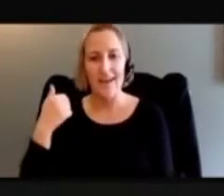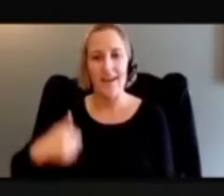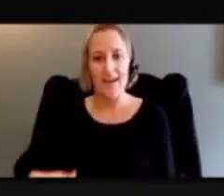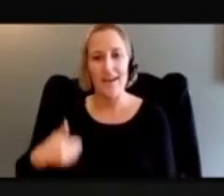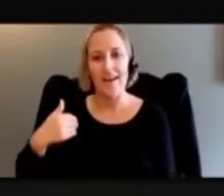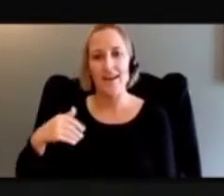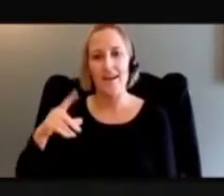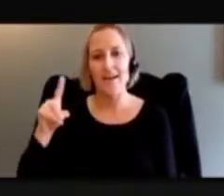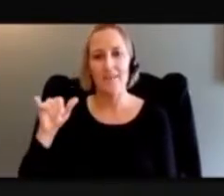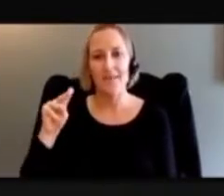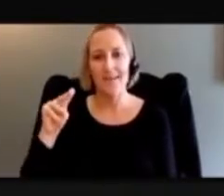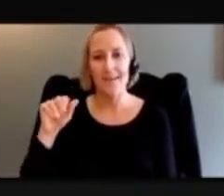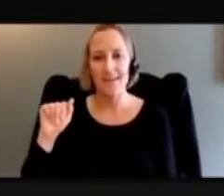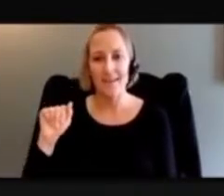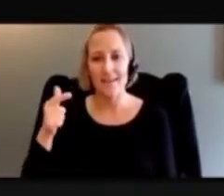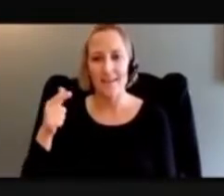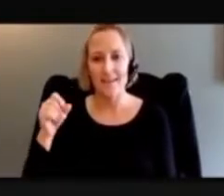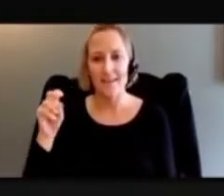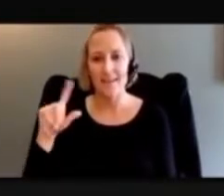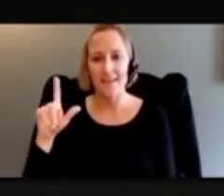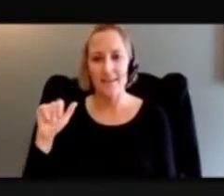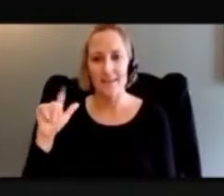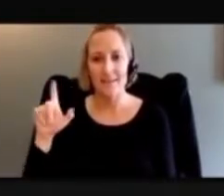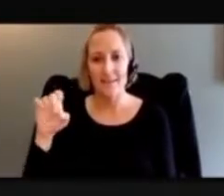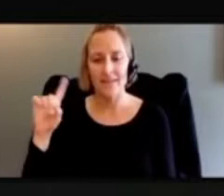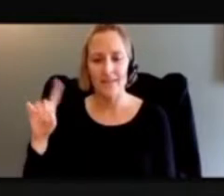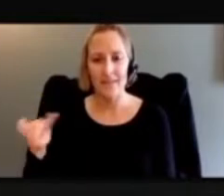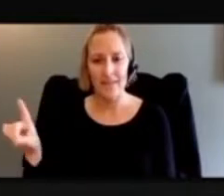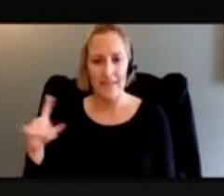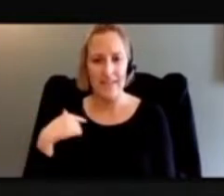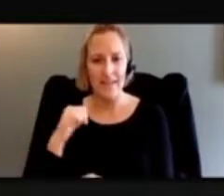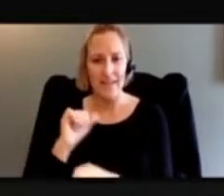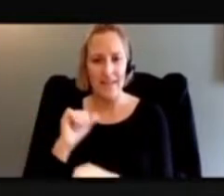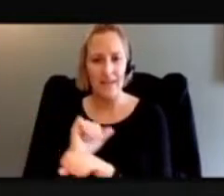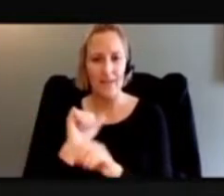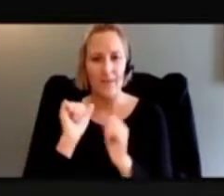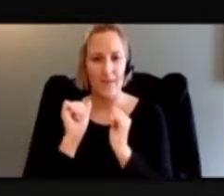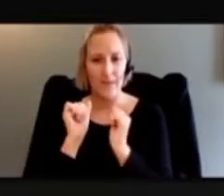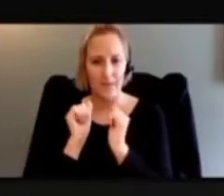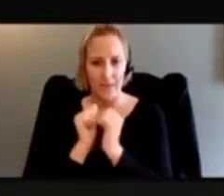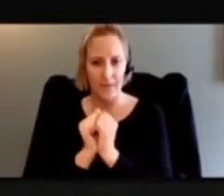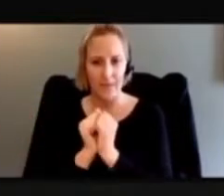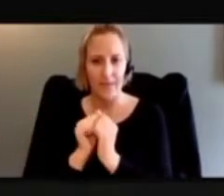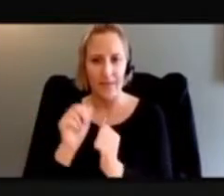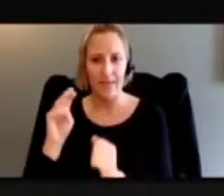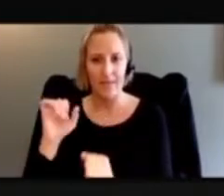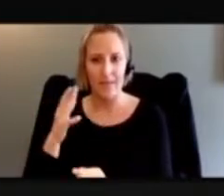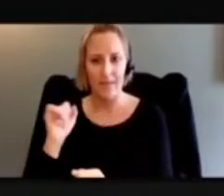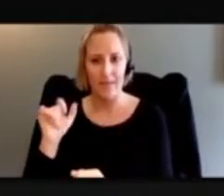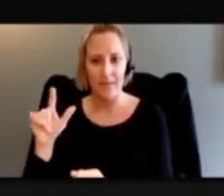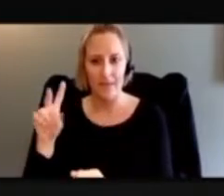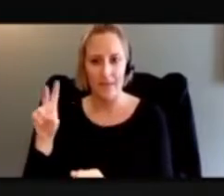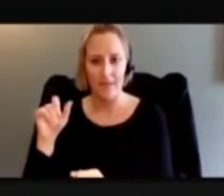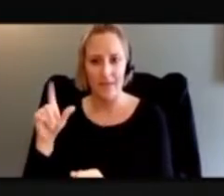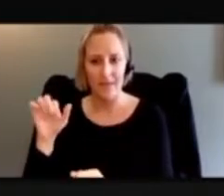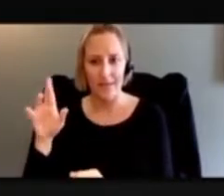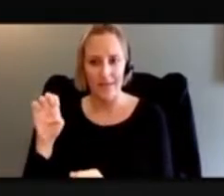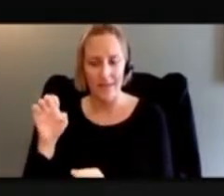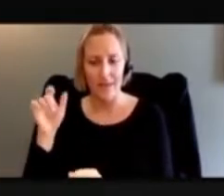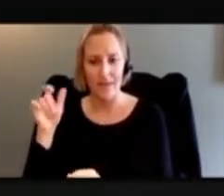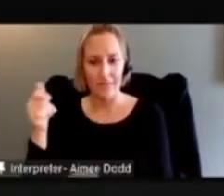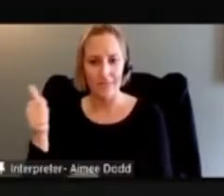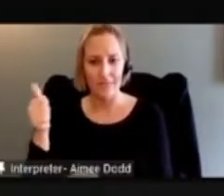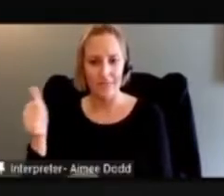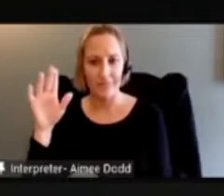Pena Gonzalez. I'm from the Institute for Healthcare Advancement, and I have with us Michael Villaire, our president and CEO, and Rima Rudd,